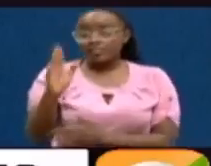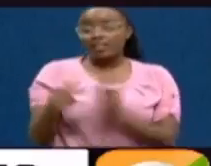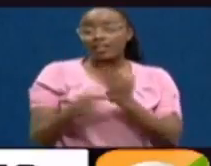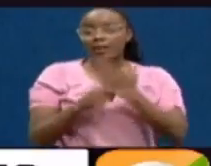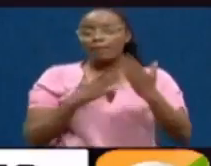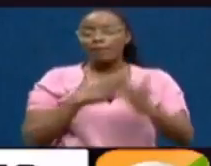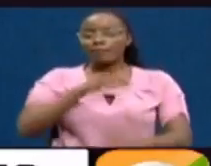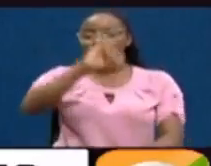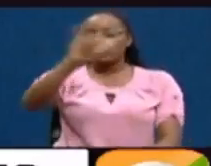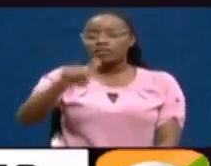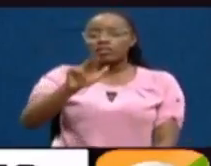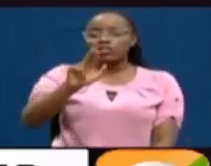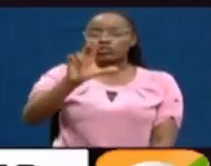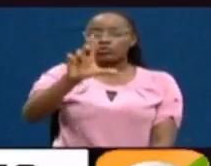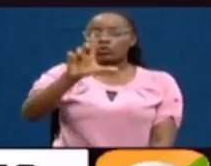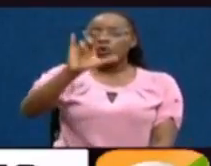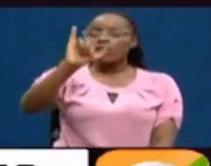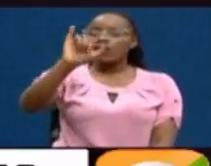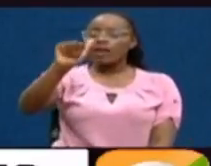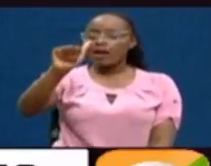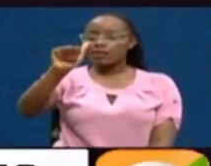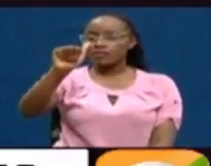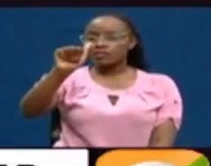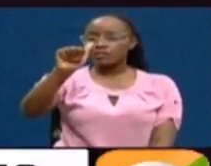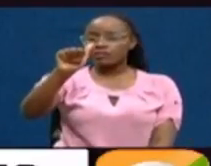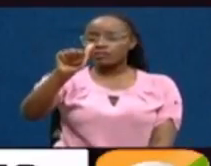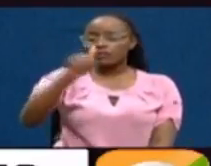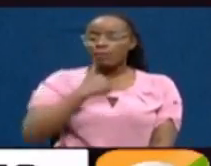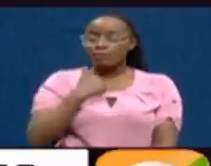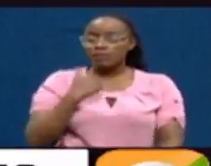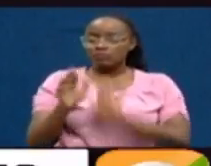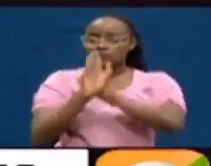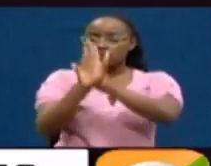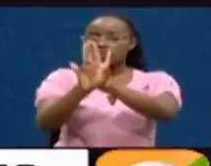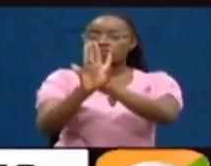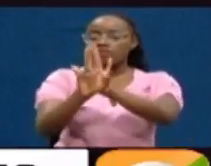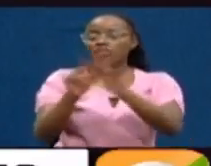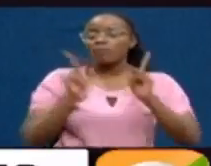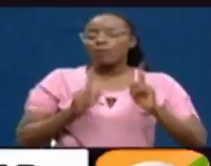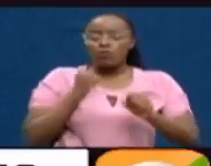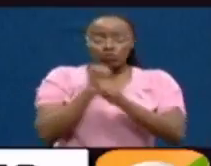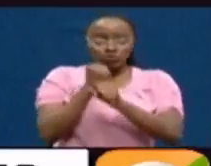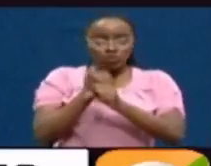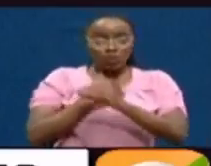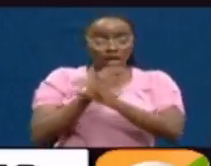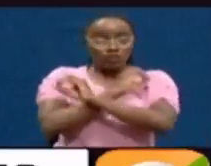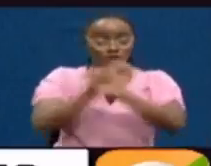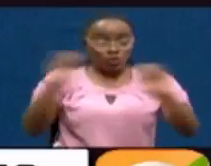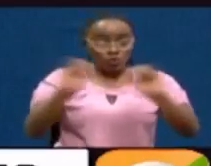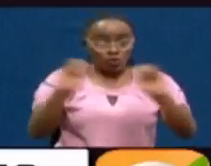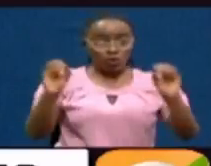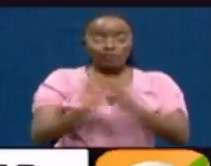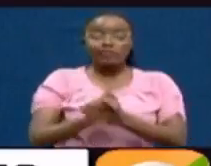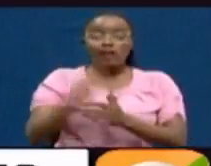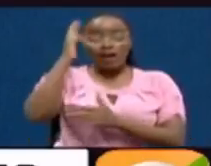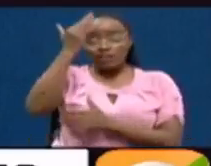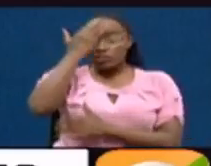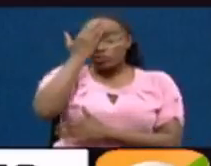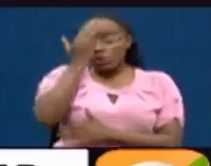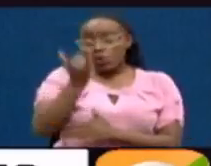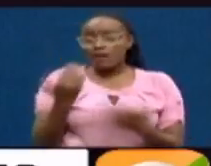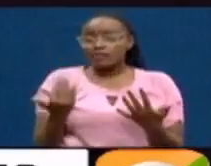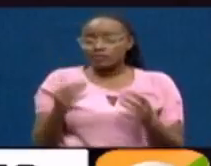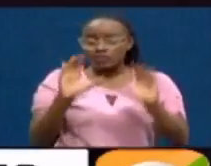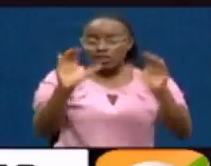name is Julia Awor, and I represent the unemployed. The unemployed, reason being,